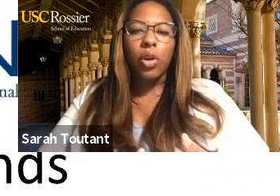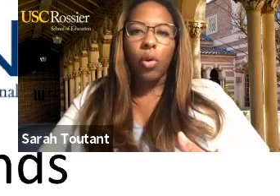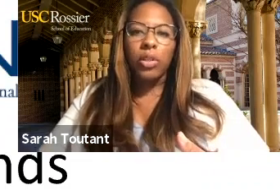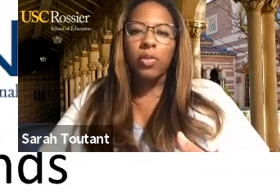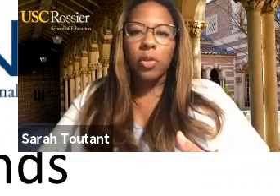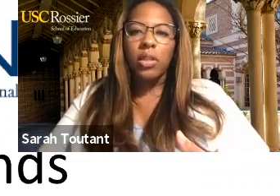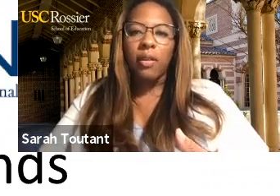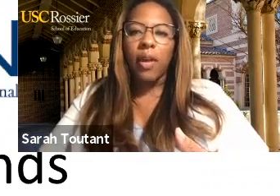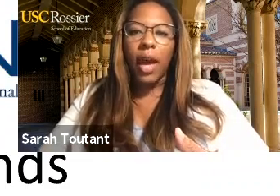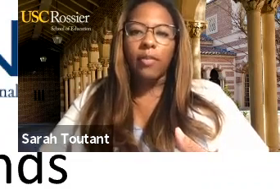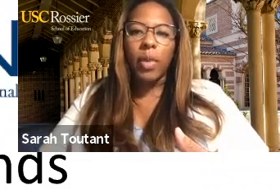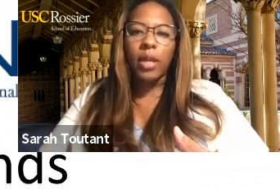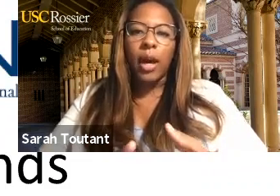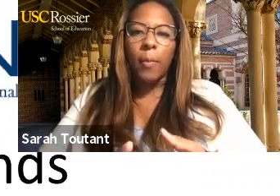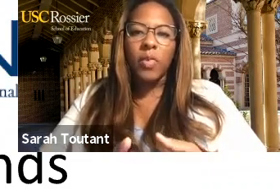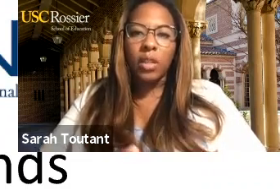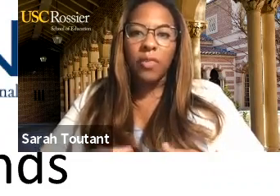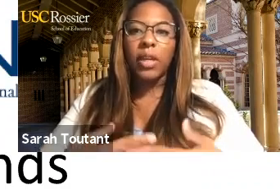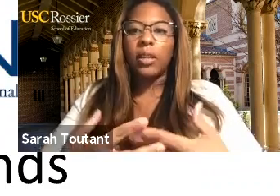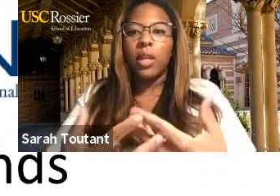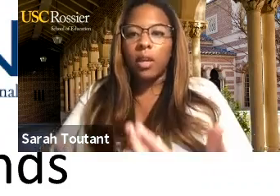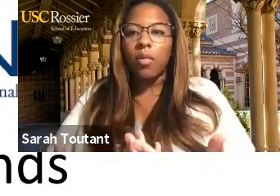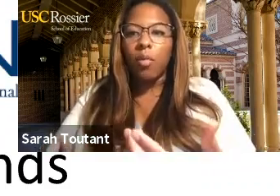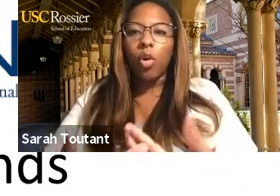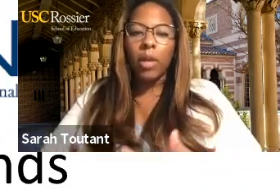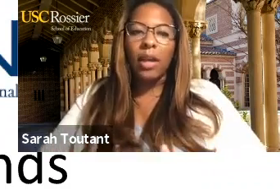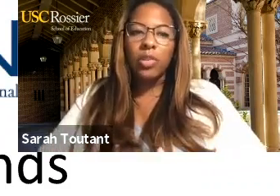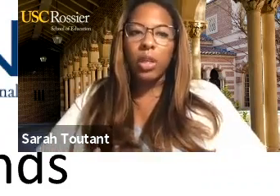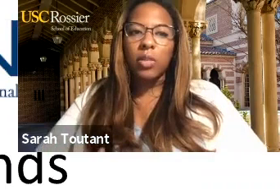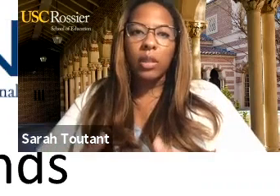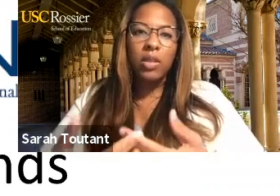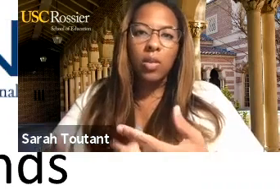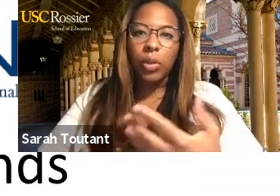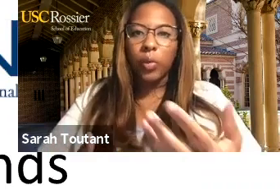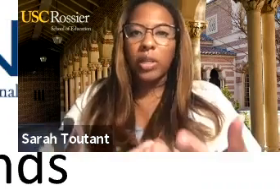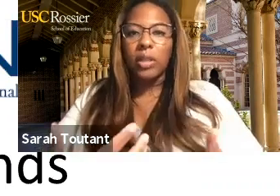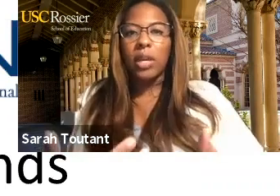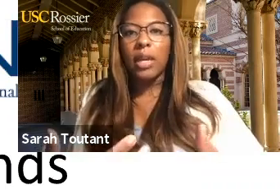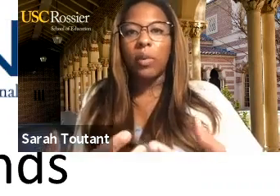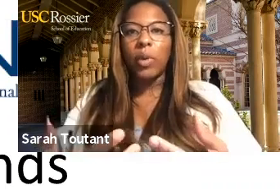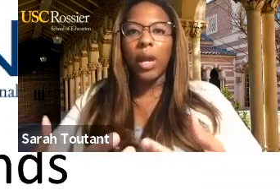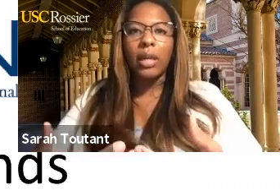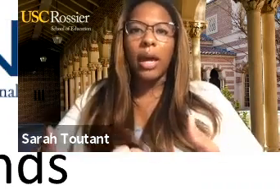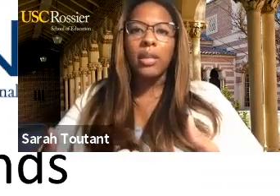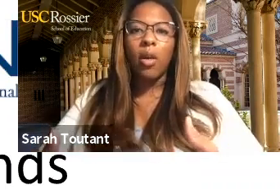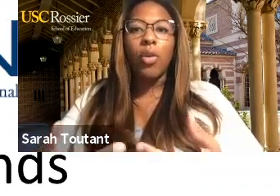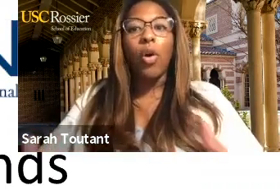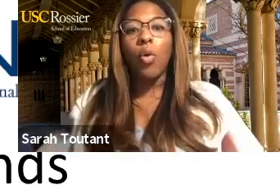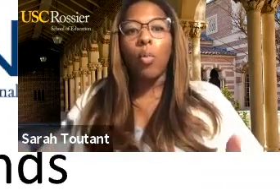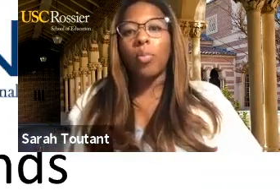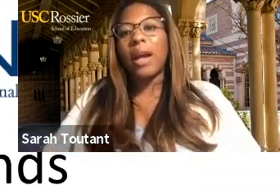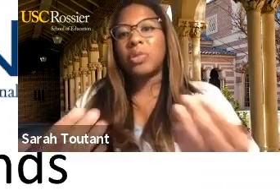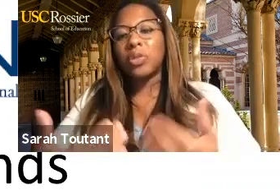two to three cohorts of students have been significantly more Black students, but this is only a recent thing. And we recognize that